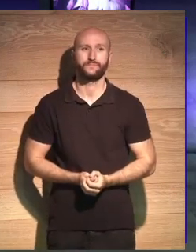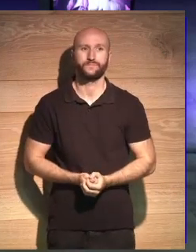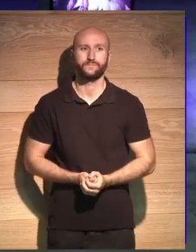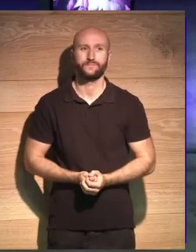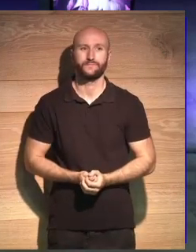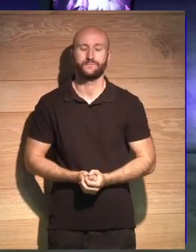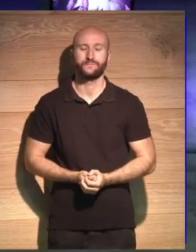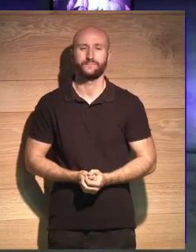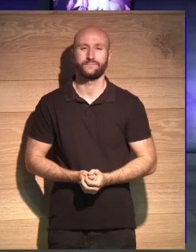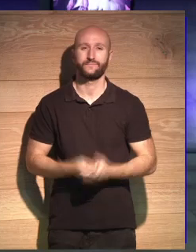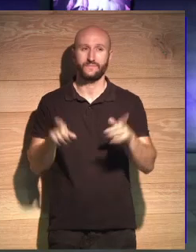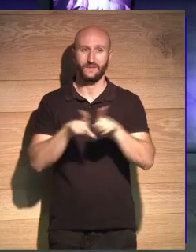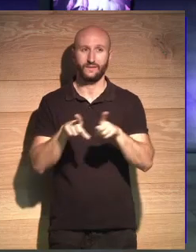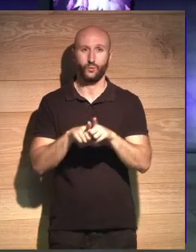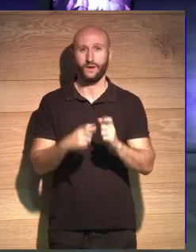here.